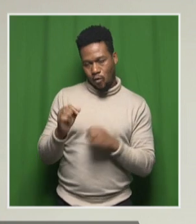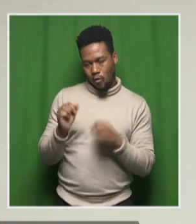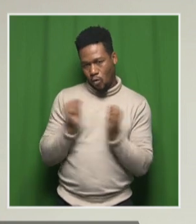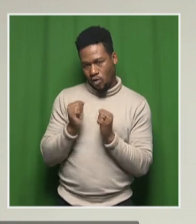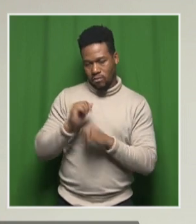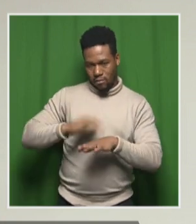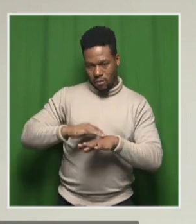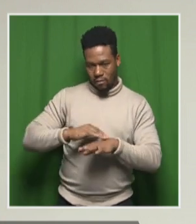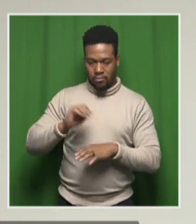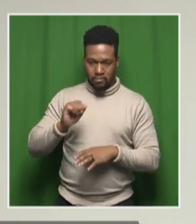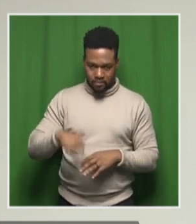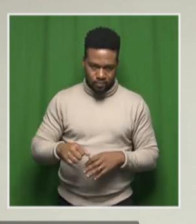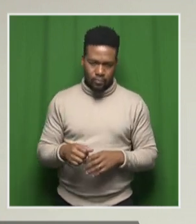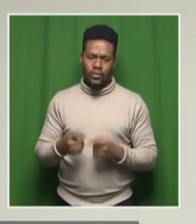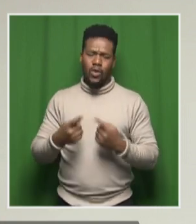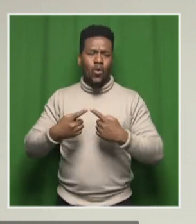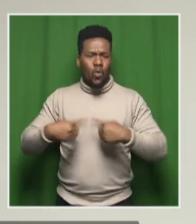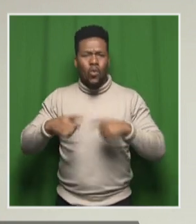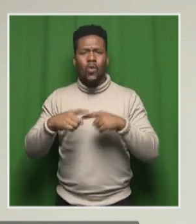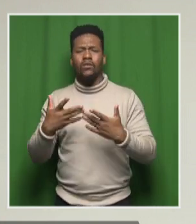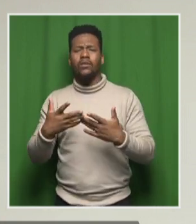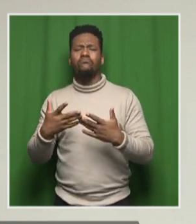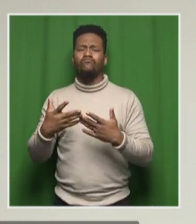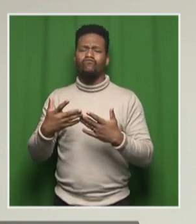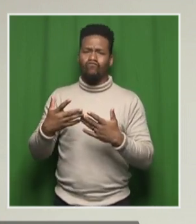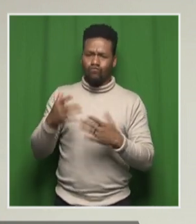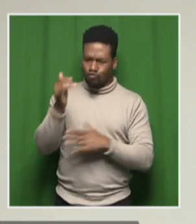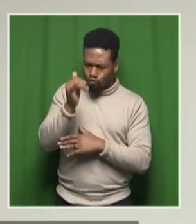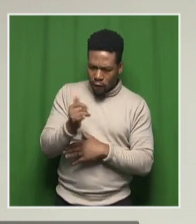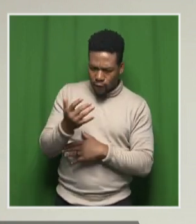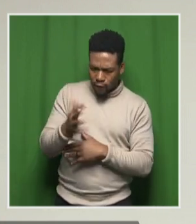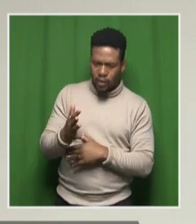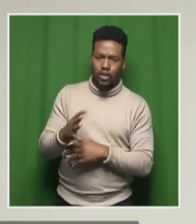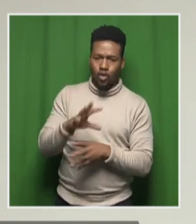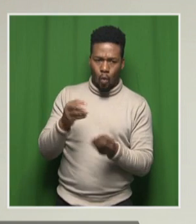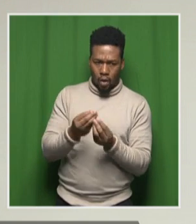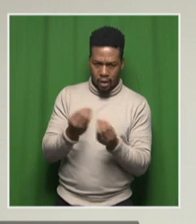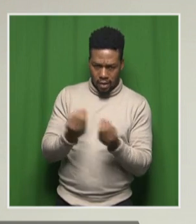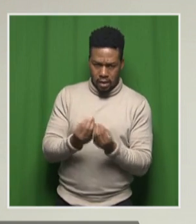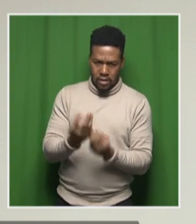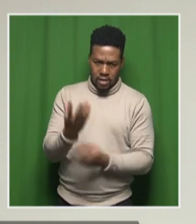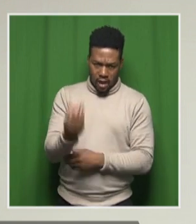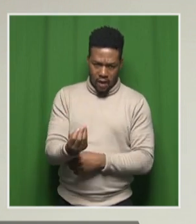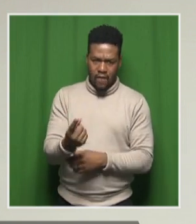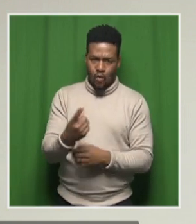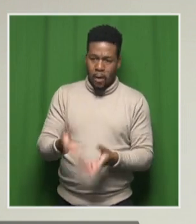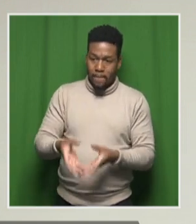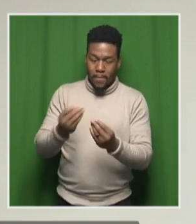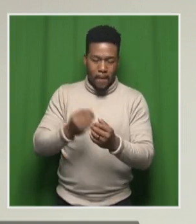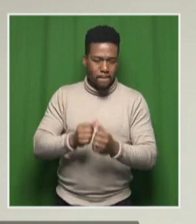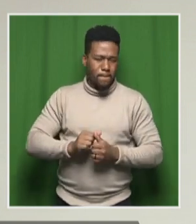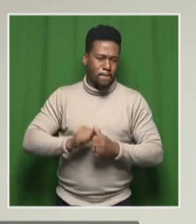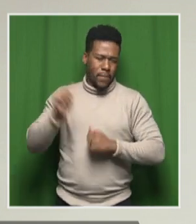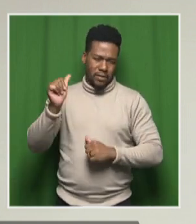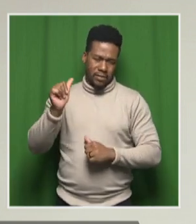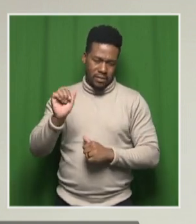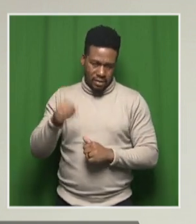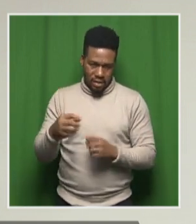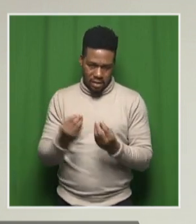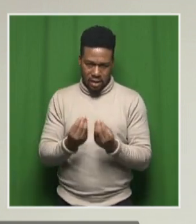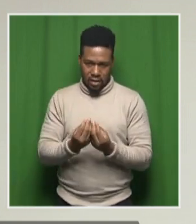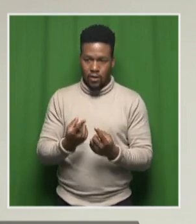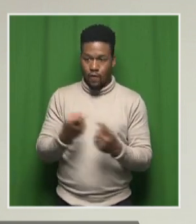did take time to make sure that the things that we do have, we made sure that we got the best that we could get with the help